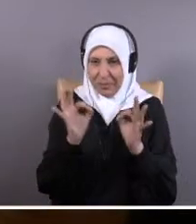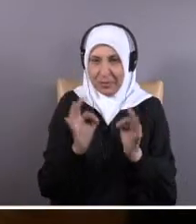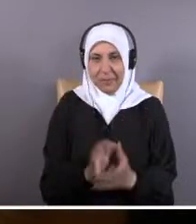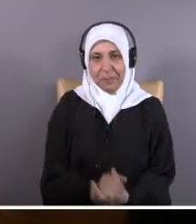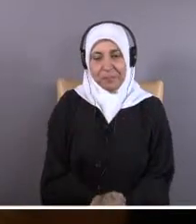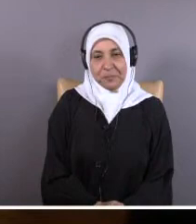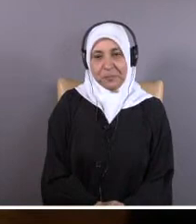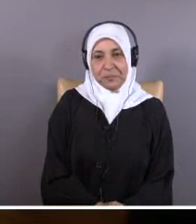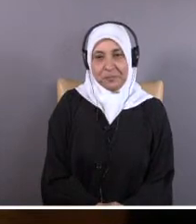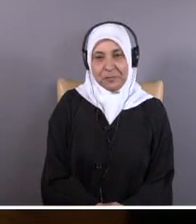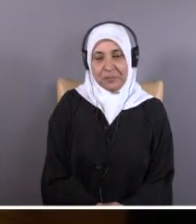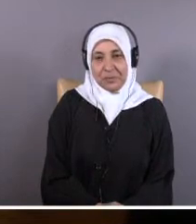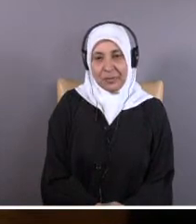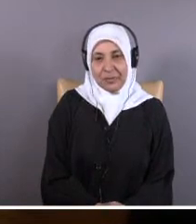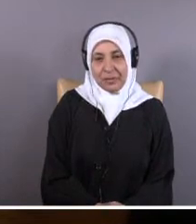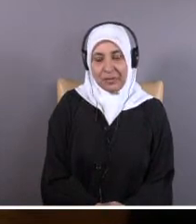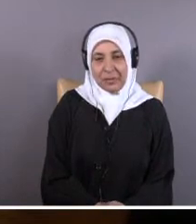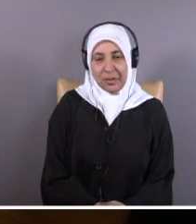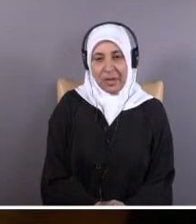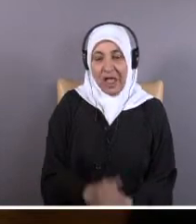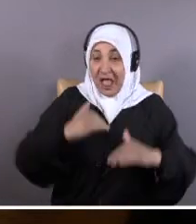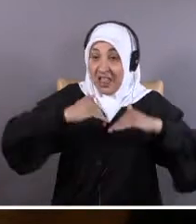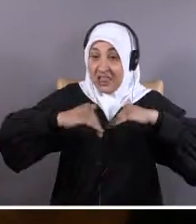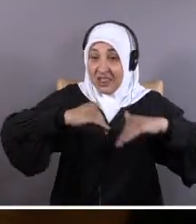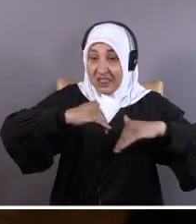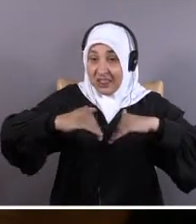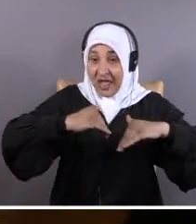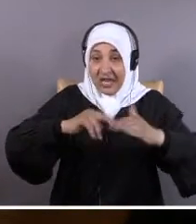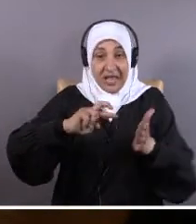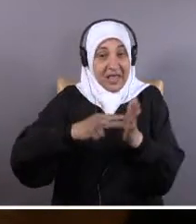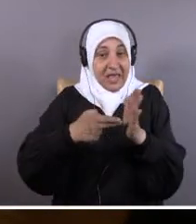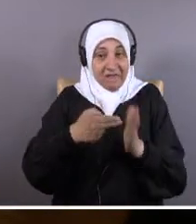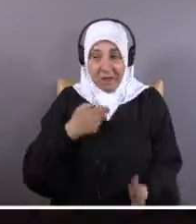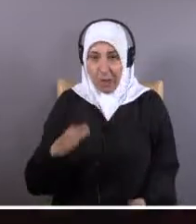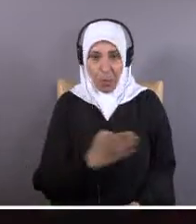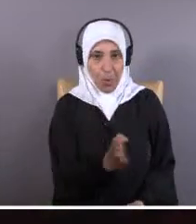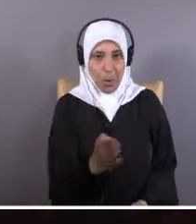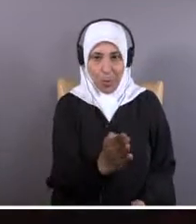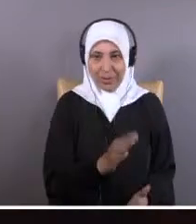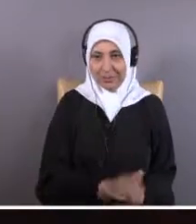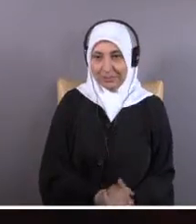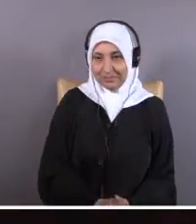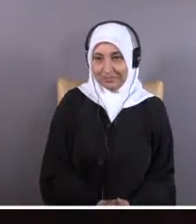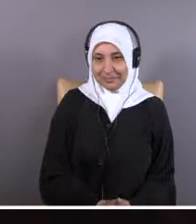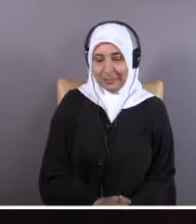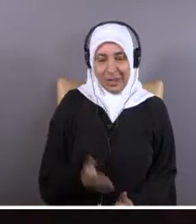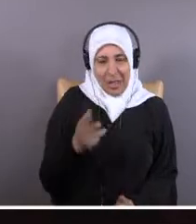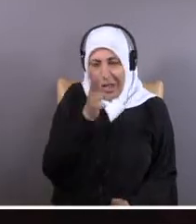the path we walk. in the past,